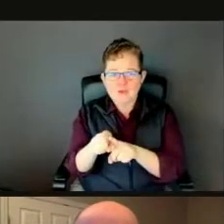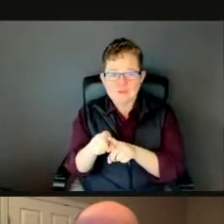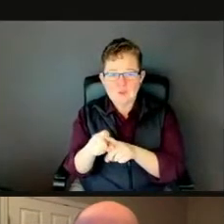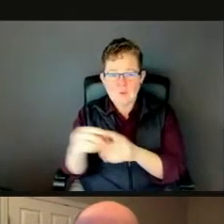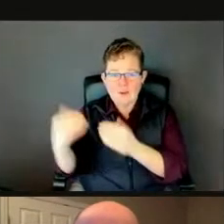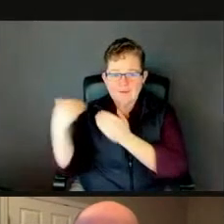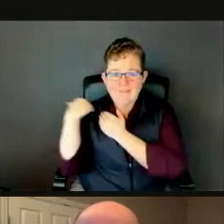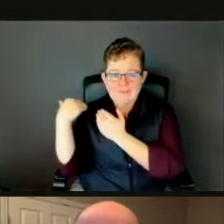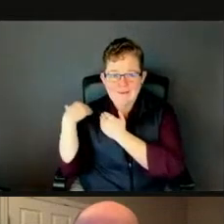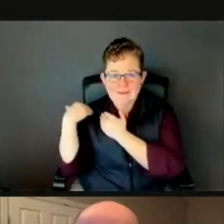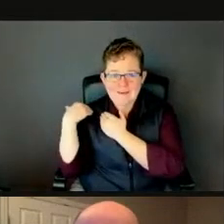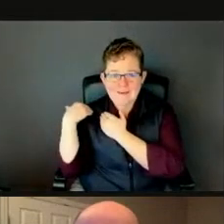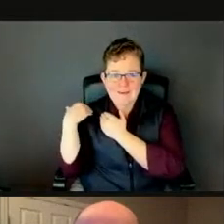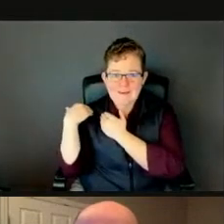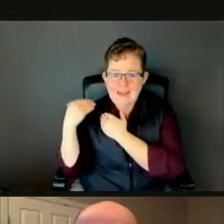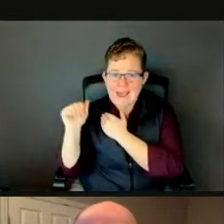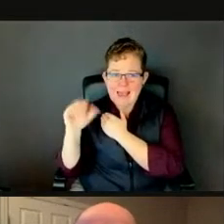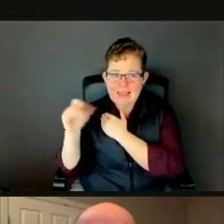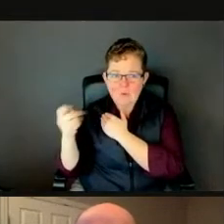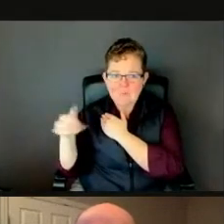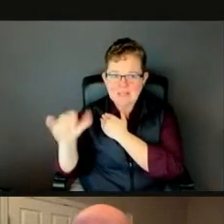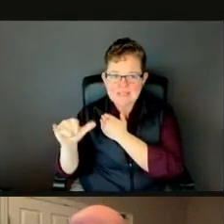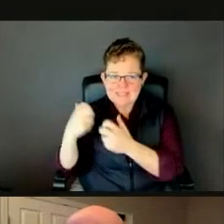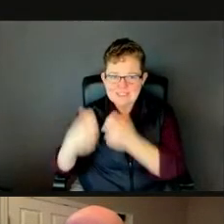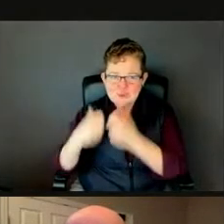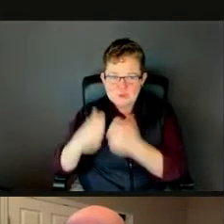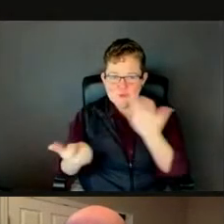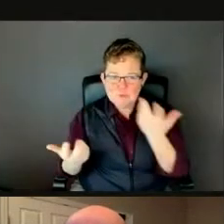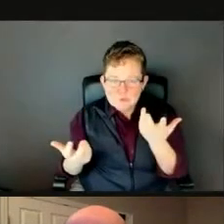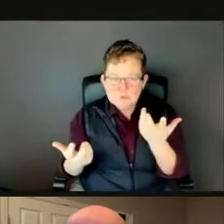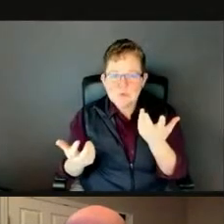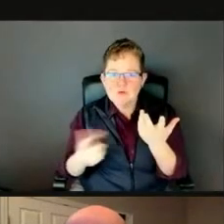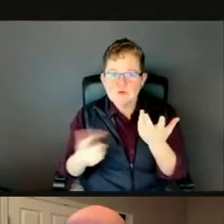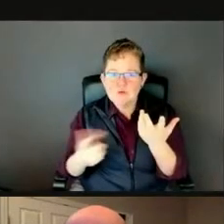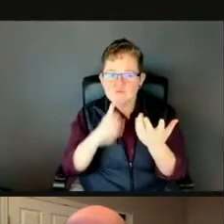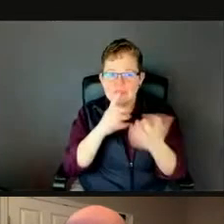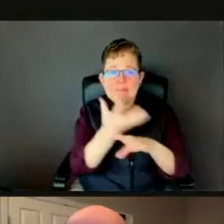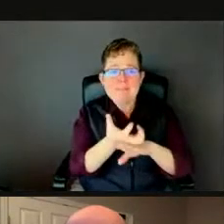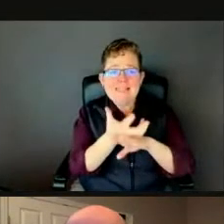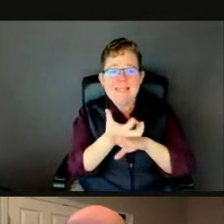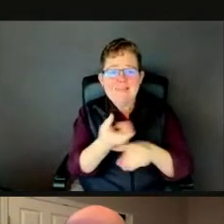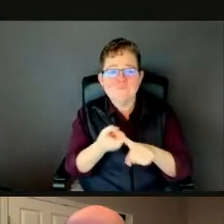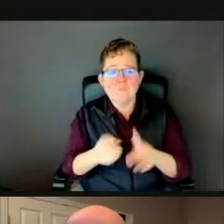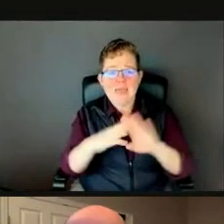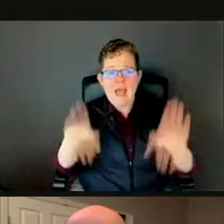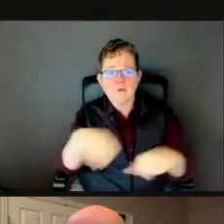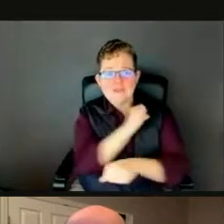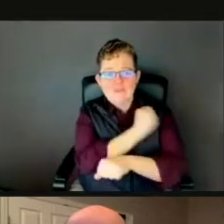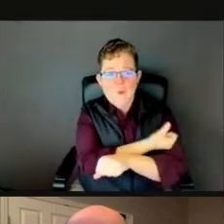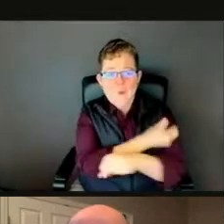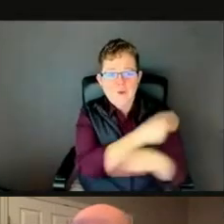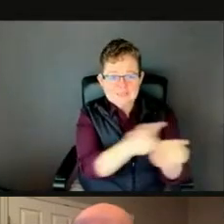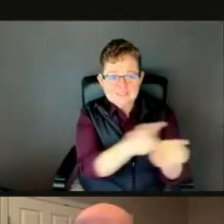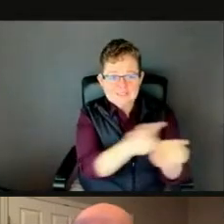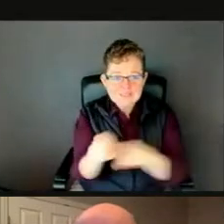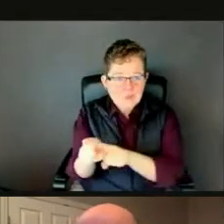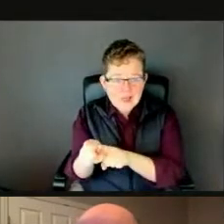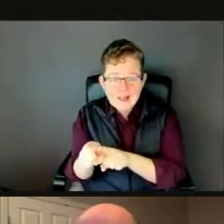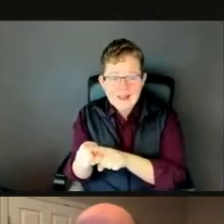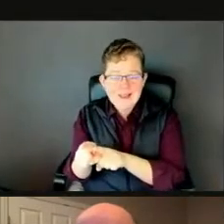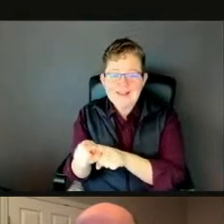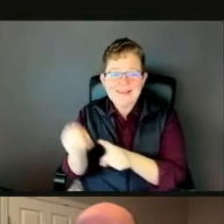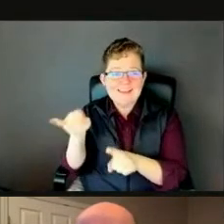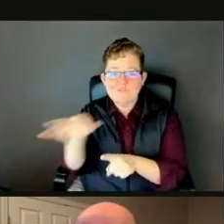accountability issue. It's become a plea from the Housing Authority as well, that unless we